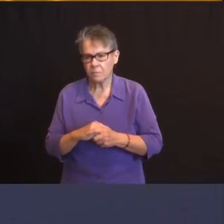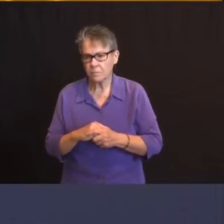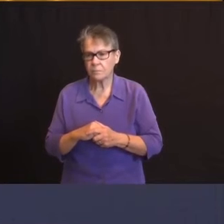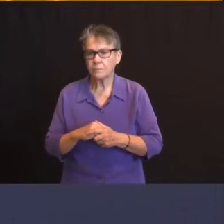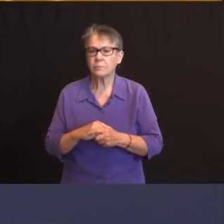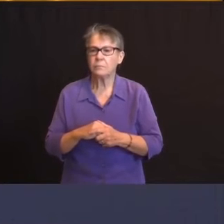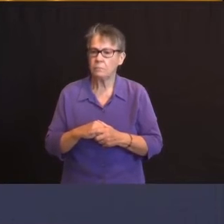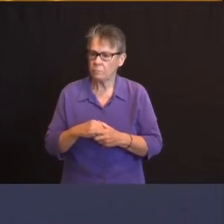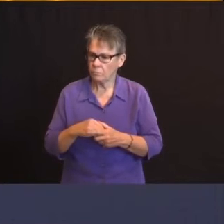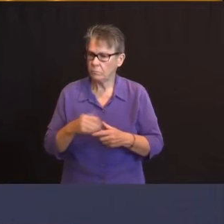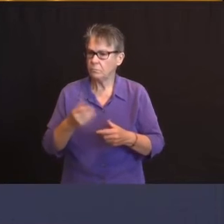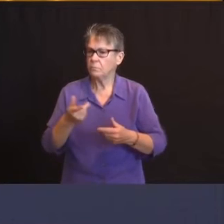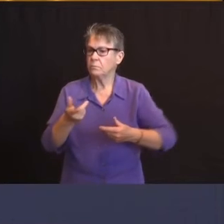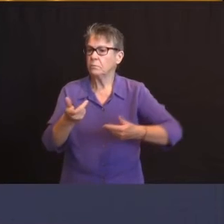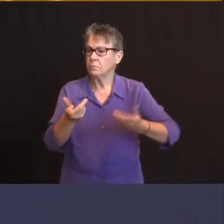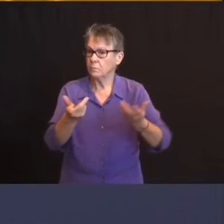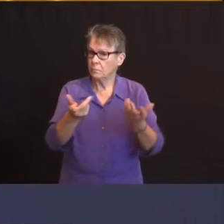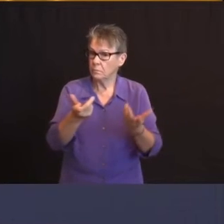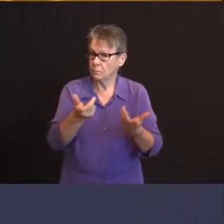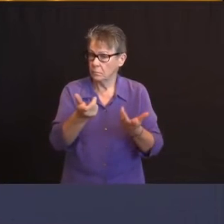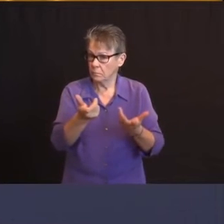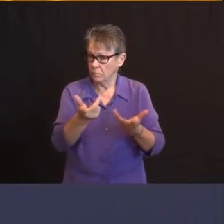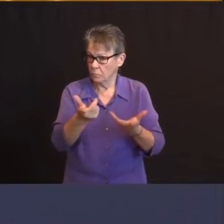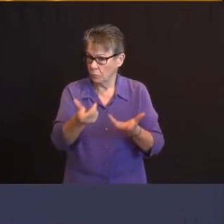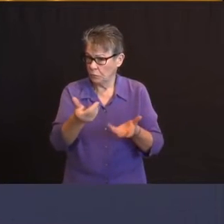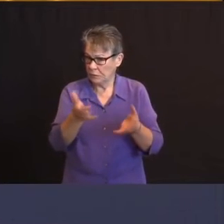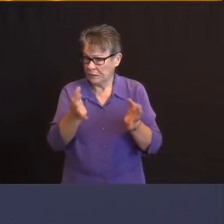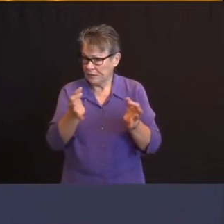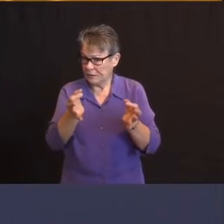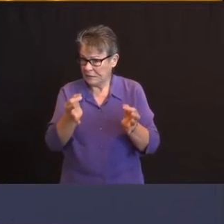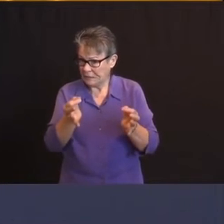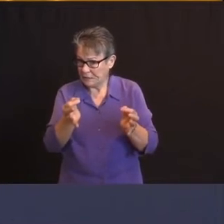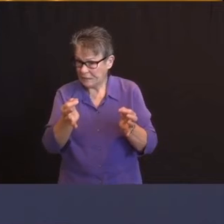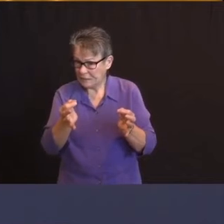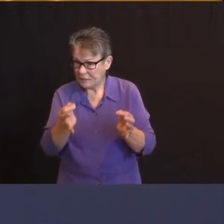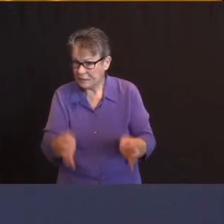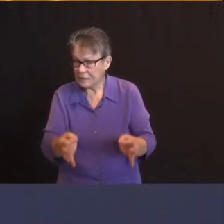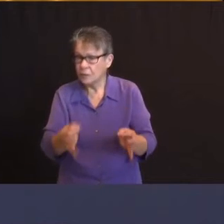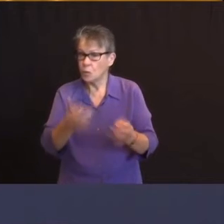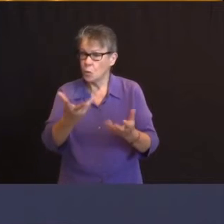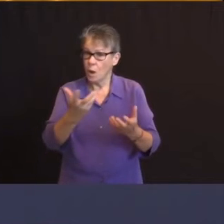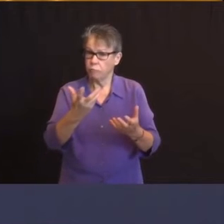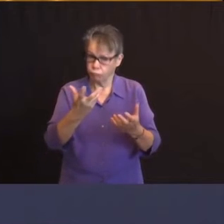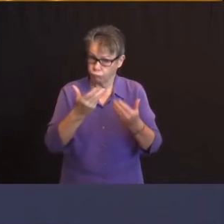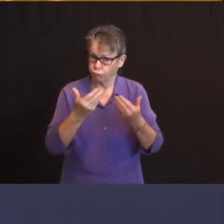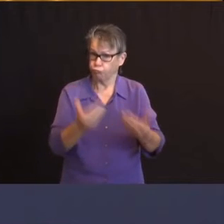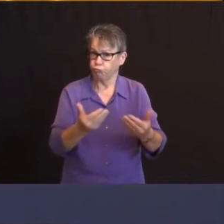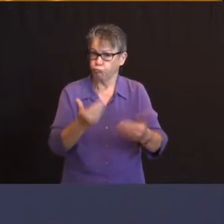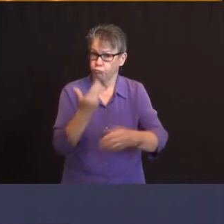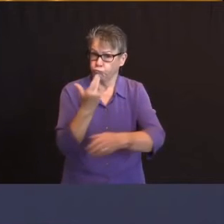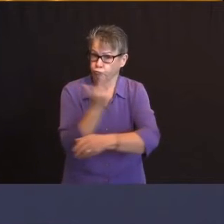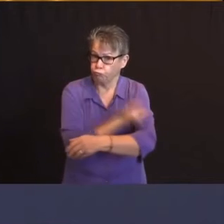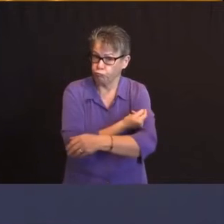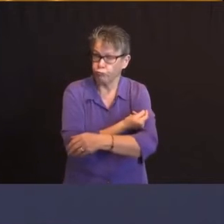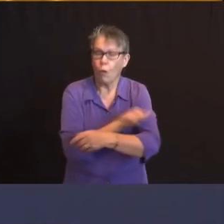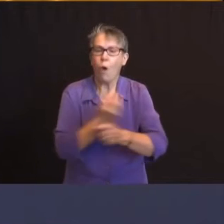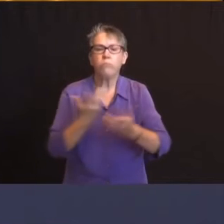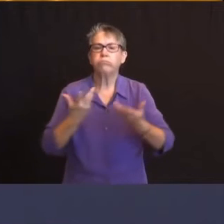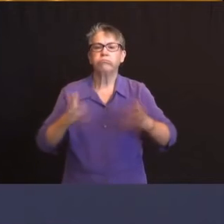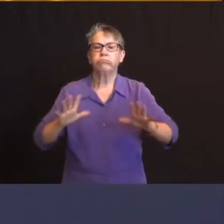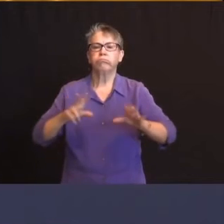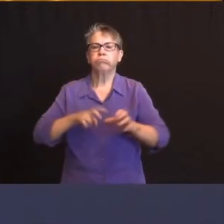before 1998, an opt-out. You could still opt out when the public health emergency is over within 30 days, but we need everyone's